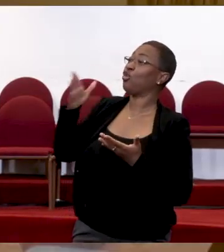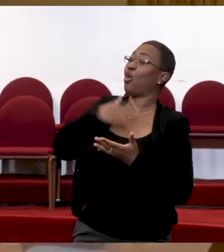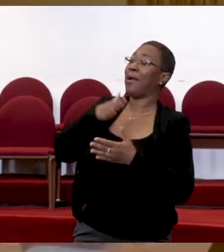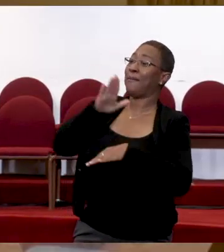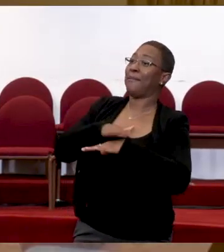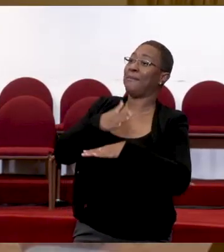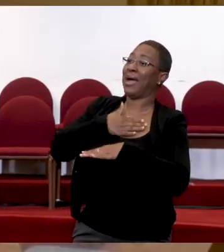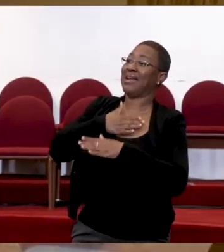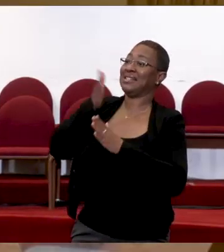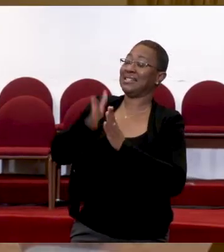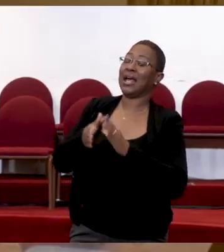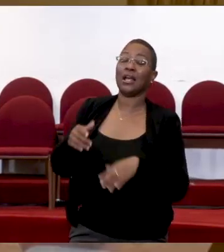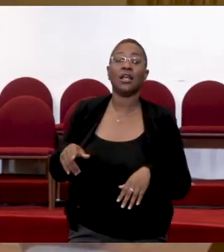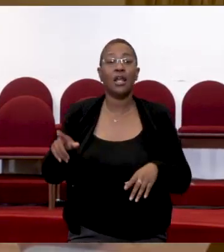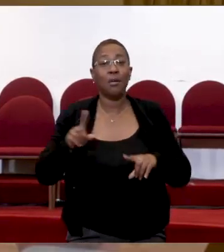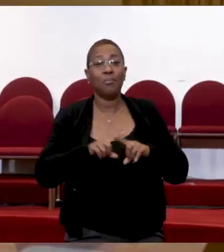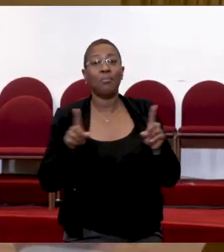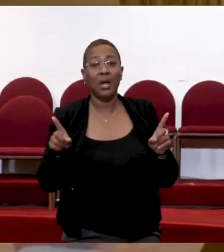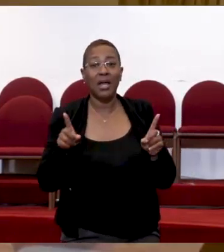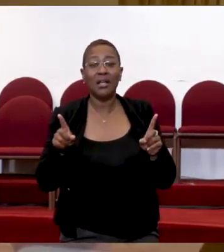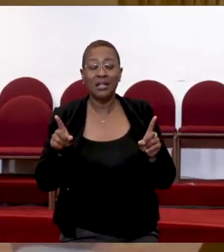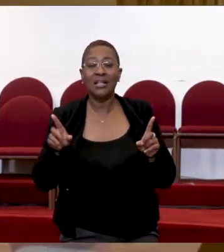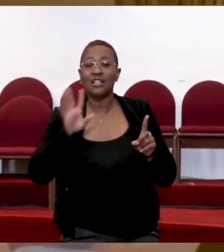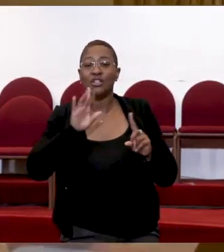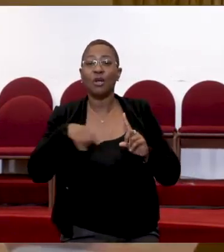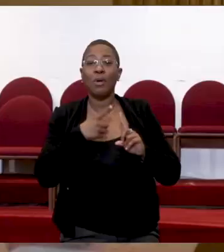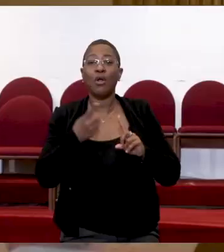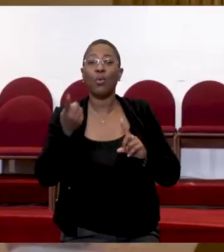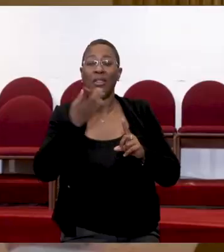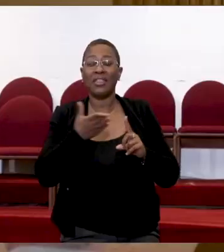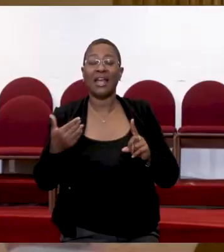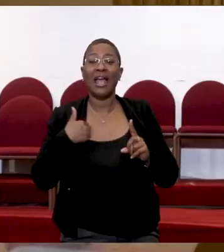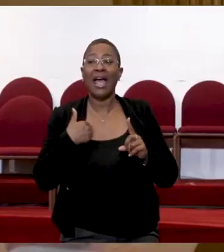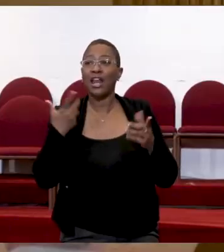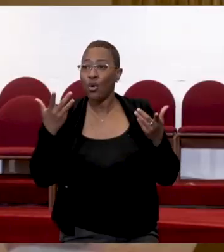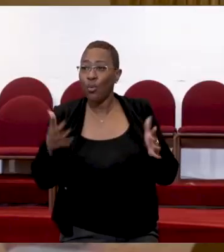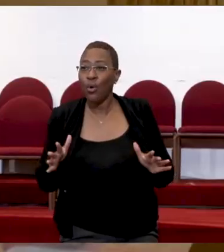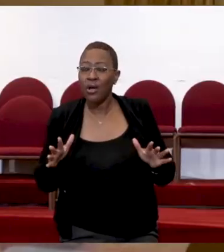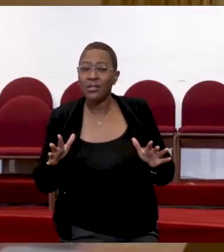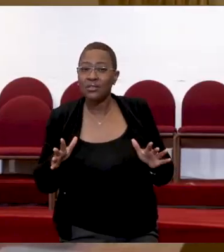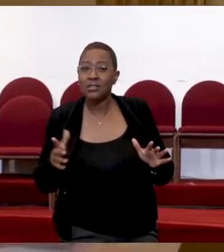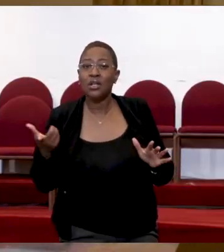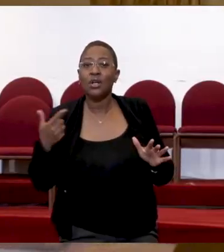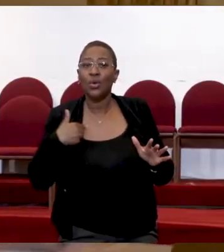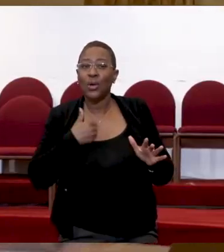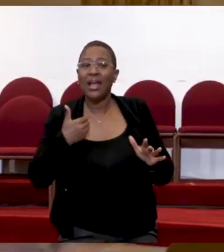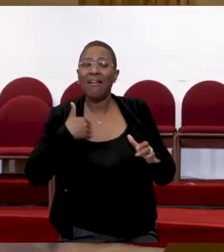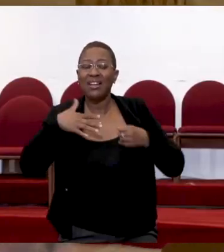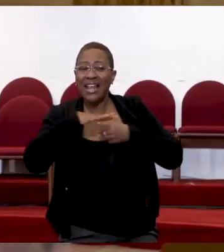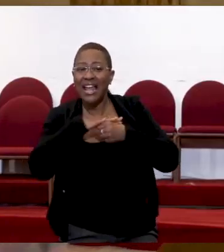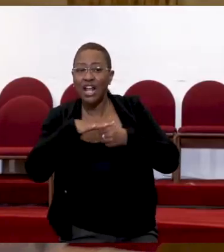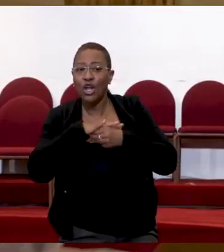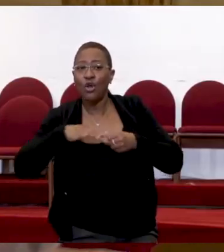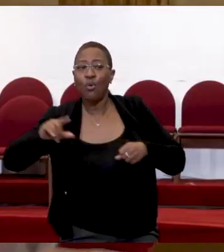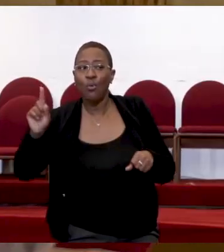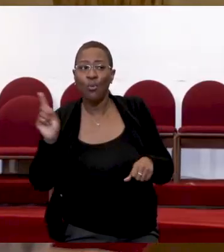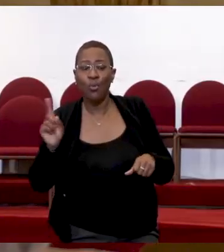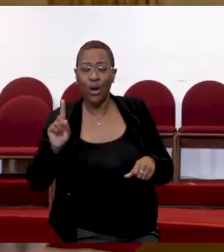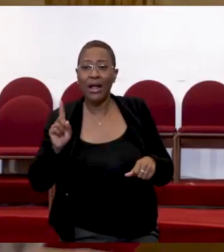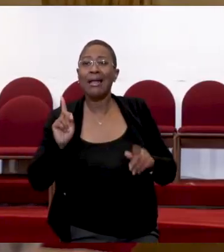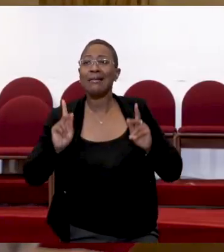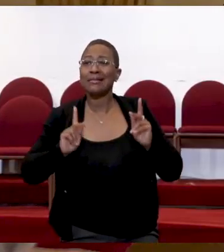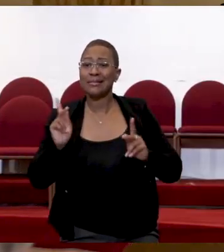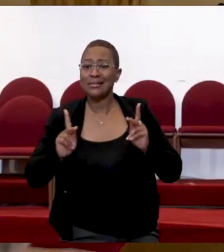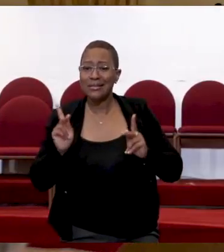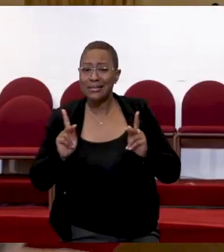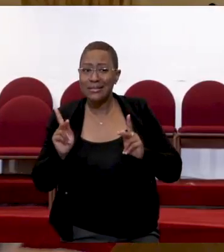say. But Dave, let's talk about the one thing I did want is we have in areas where we have had citizen complaints